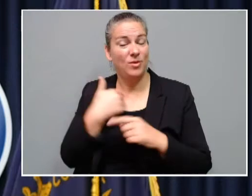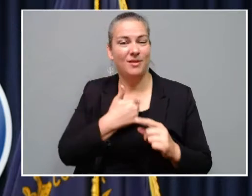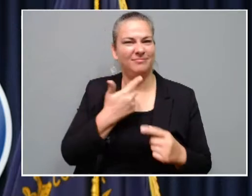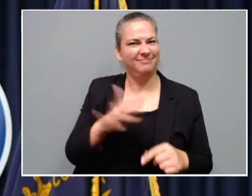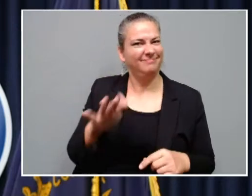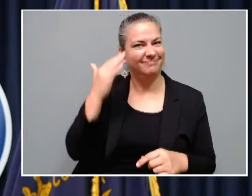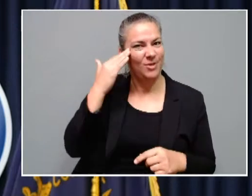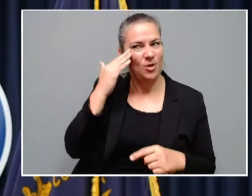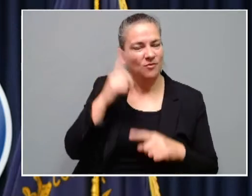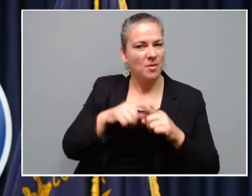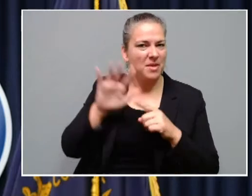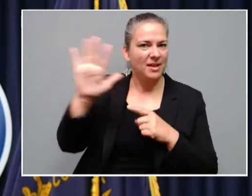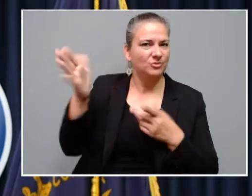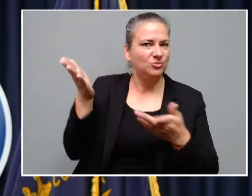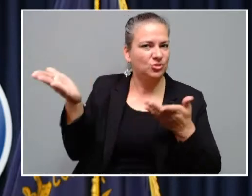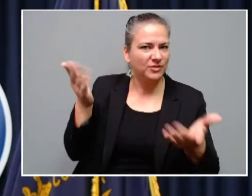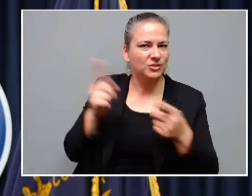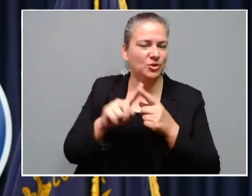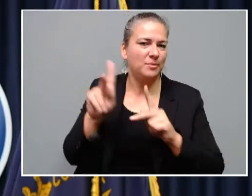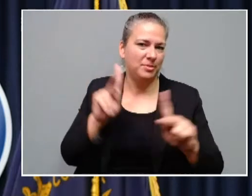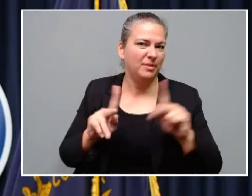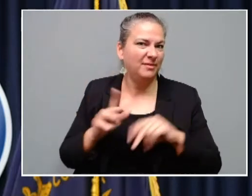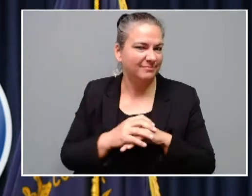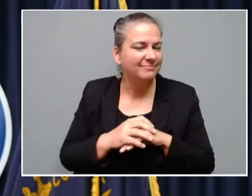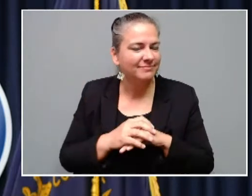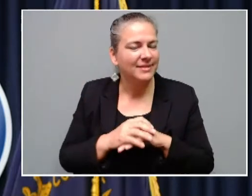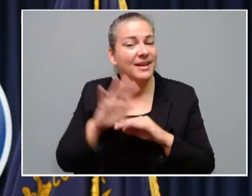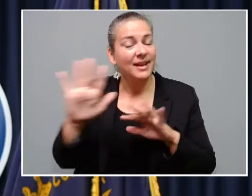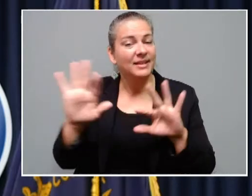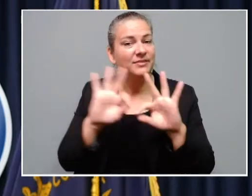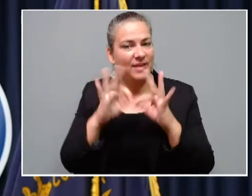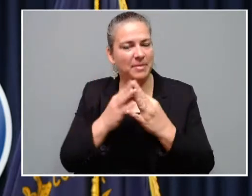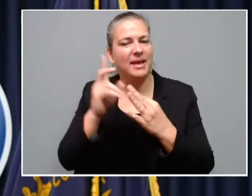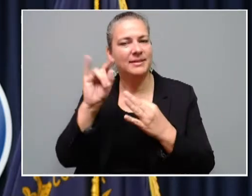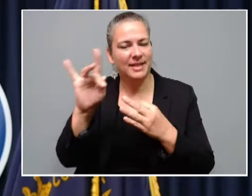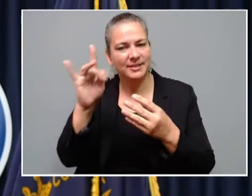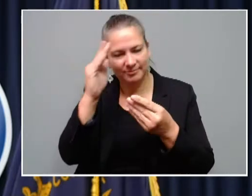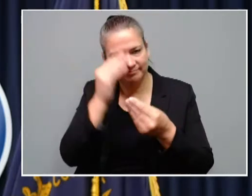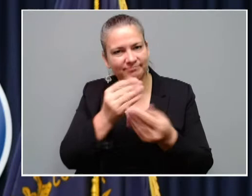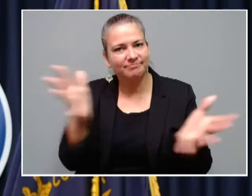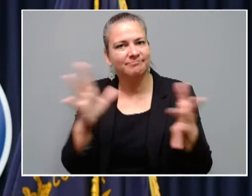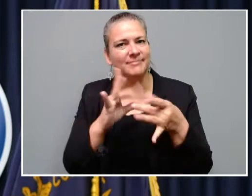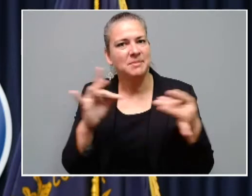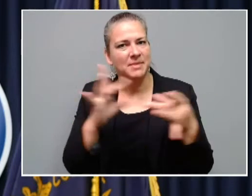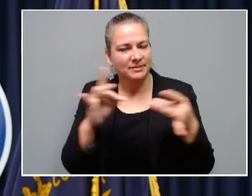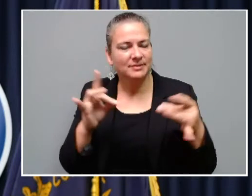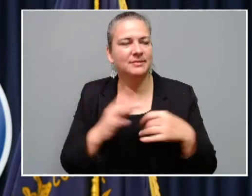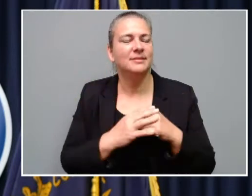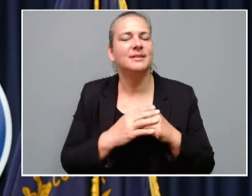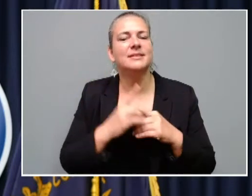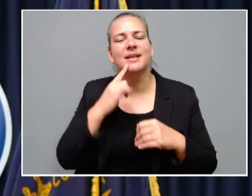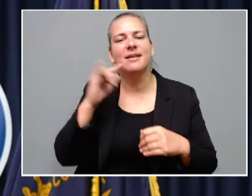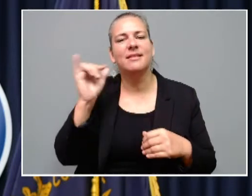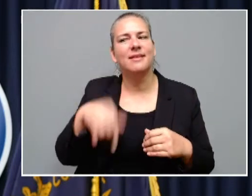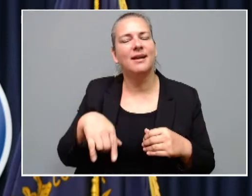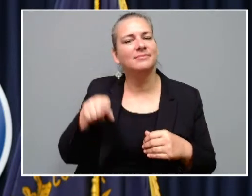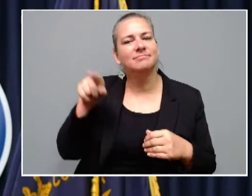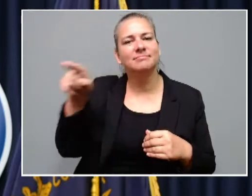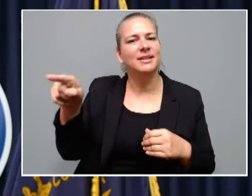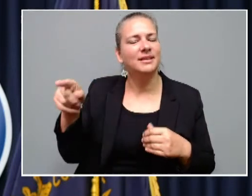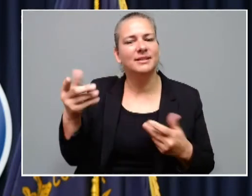public service. His family also released a statement talking about the fact that he was lost to